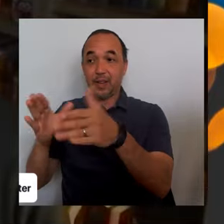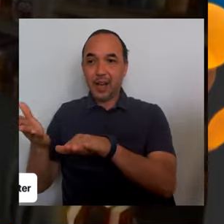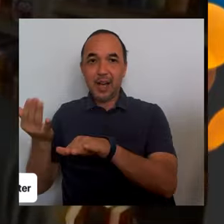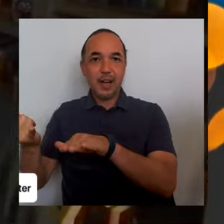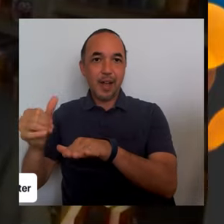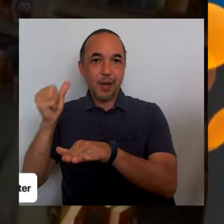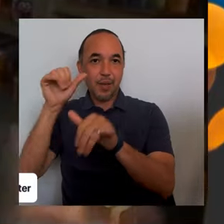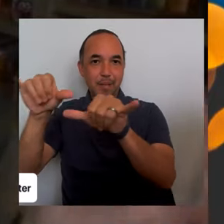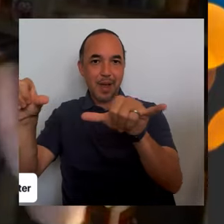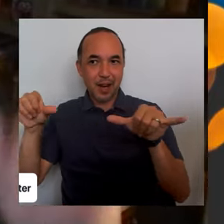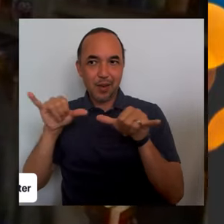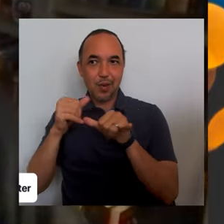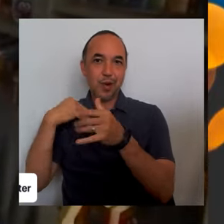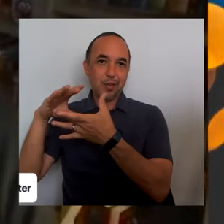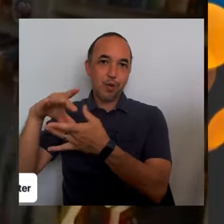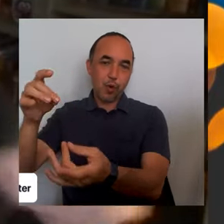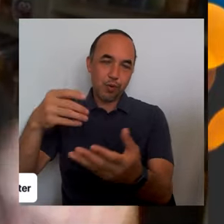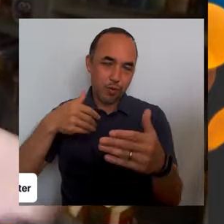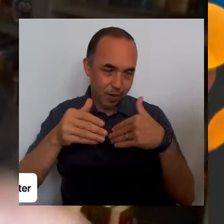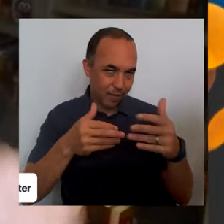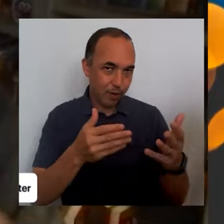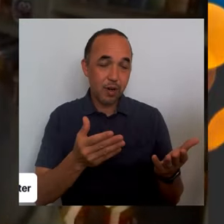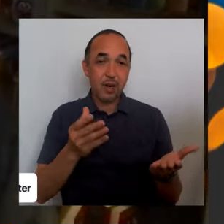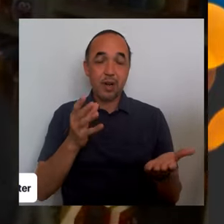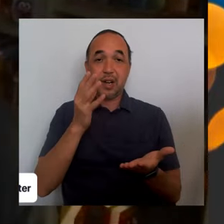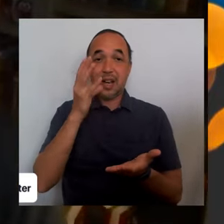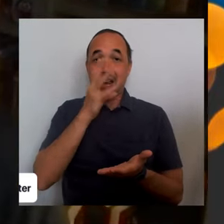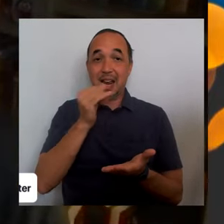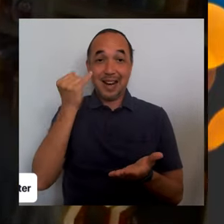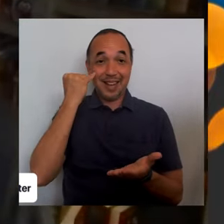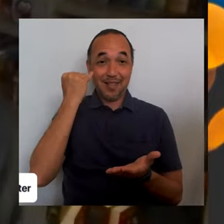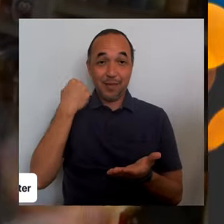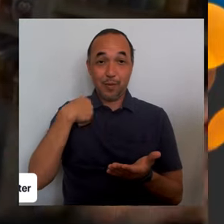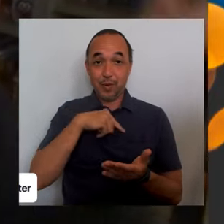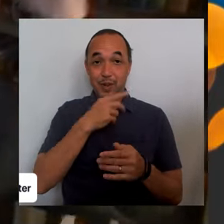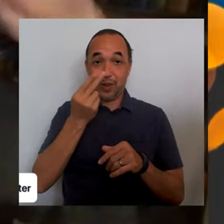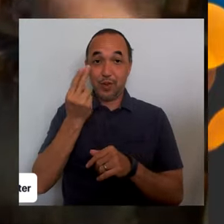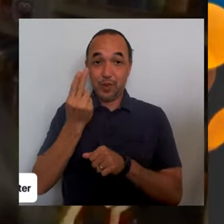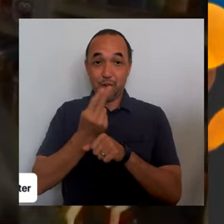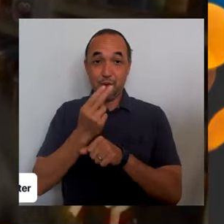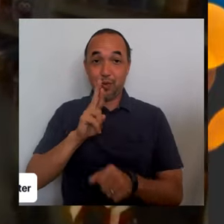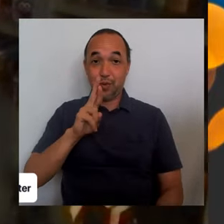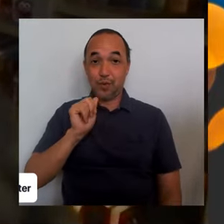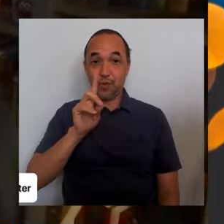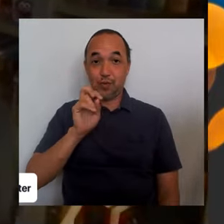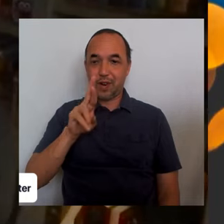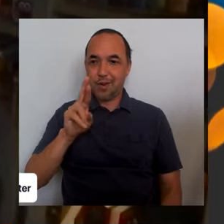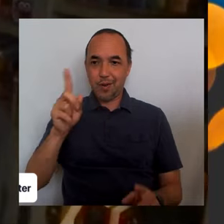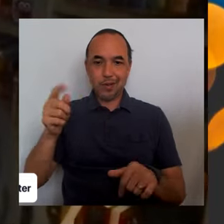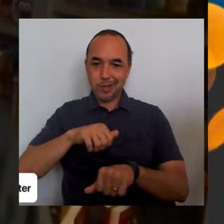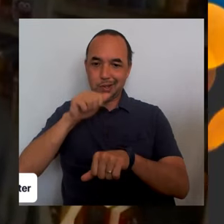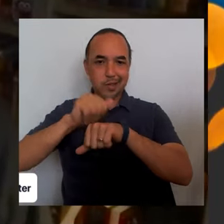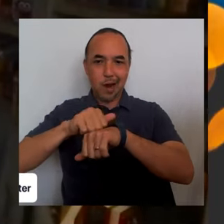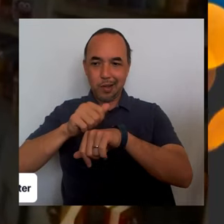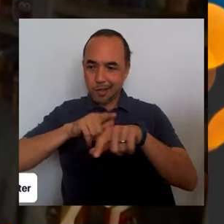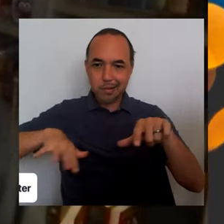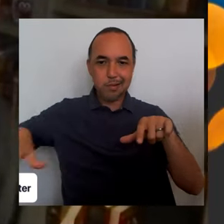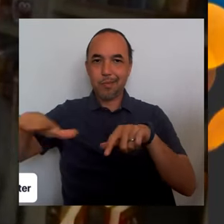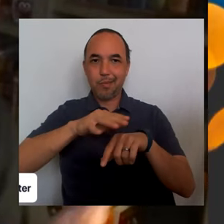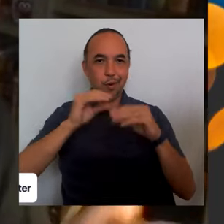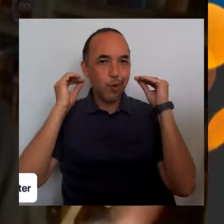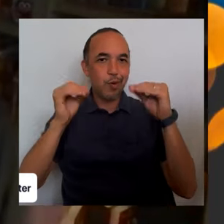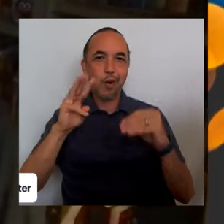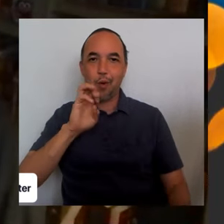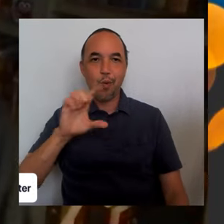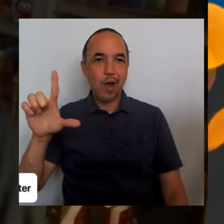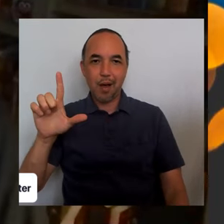they'll never go in their backyard or whatever, and we do ground penetrating radar and it's like it's solid ground all the way back there and nothing was ever there, it